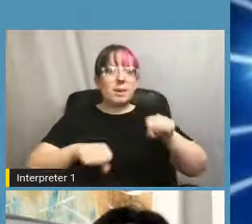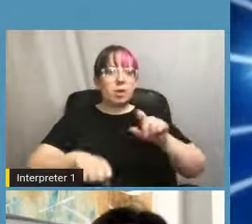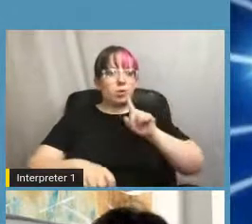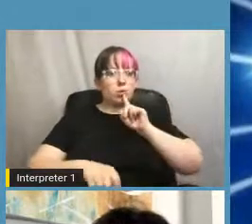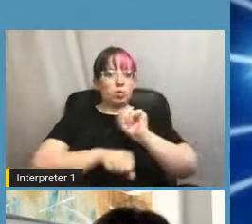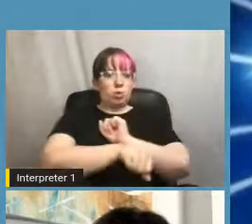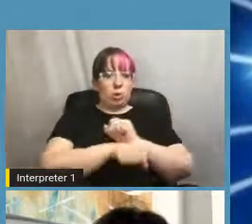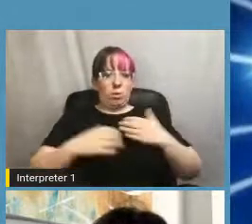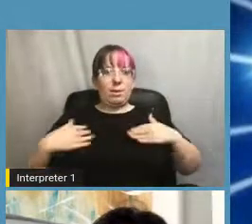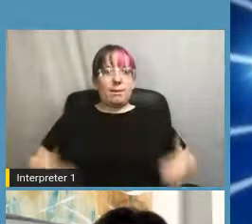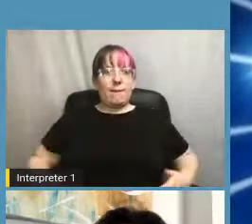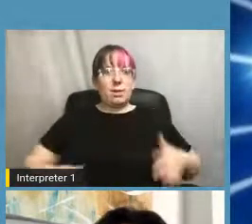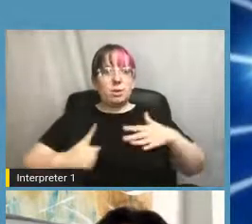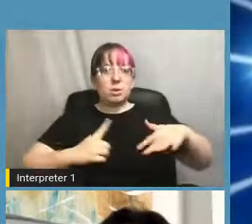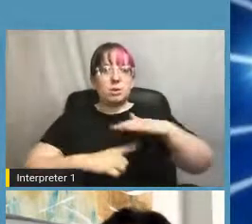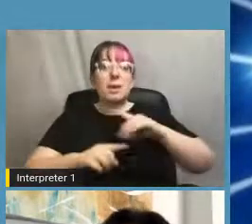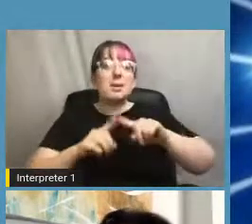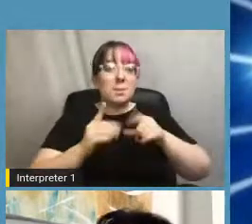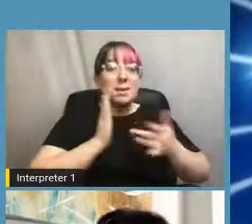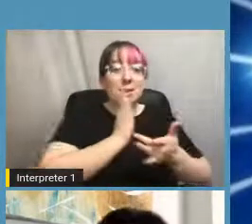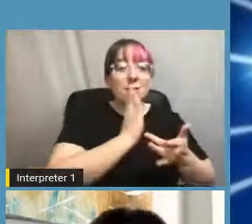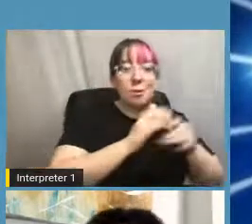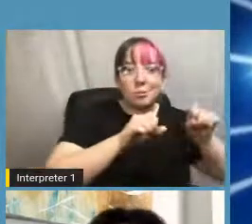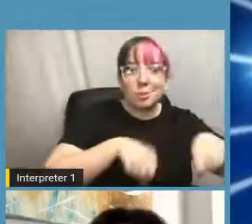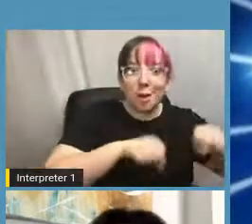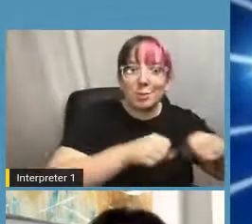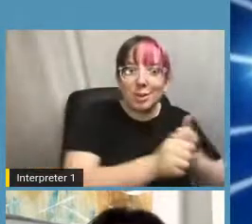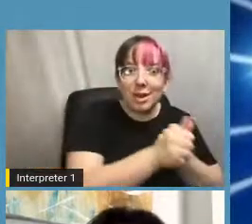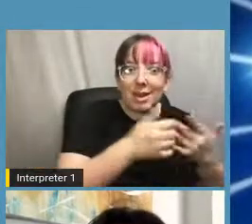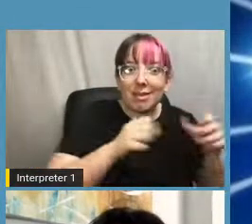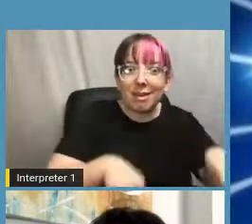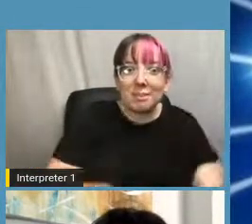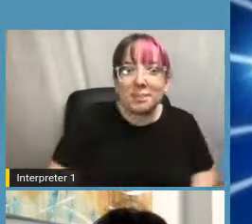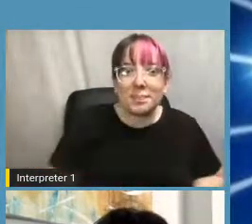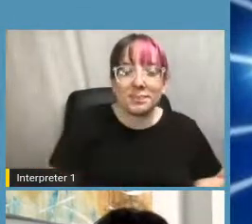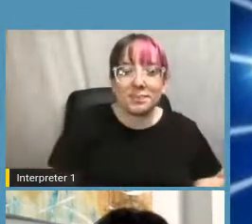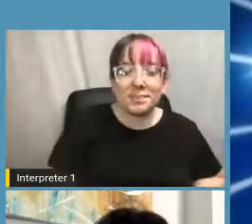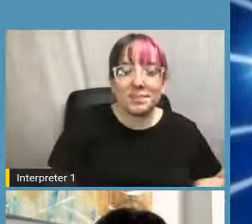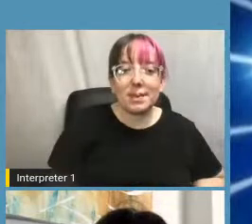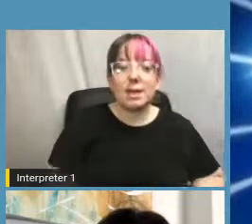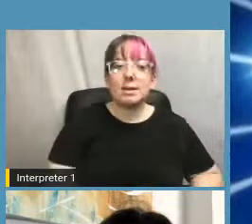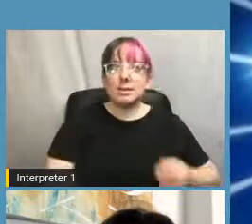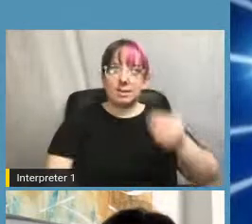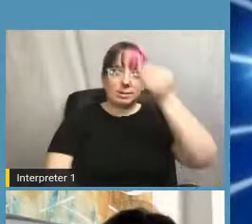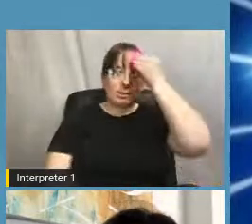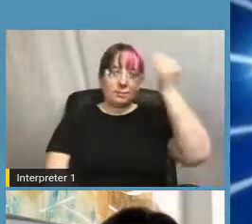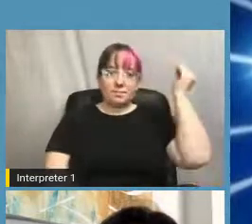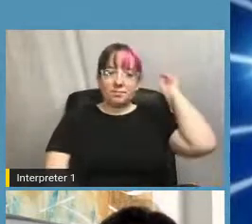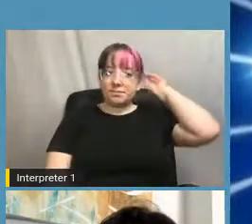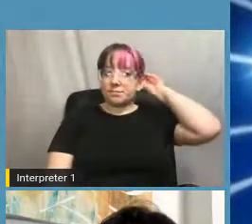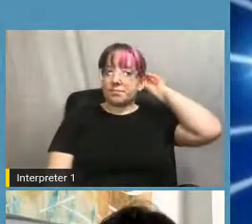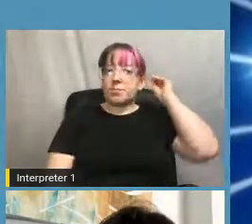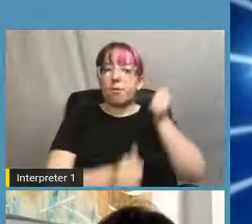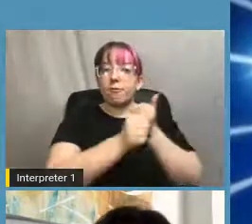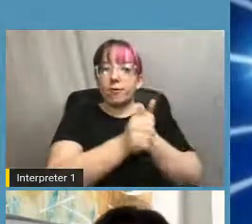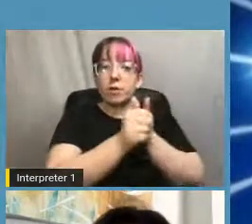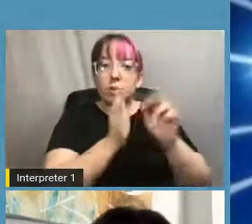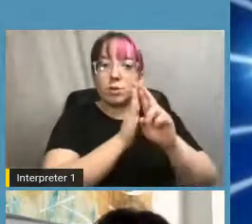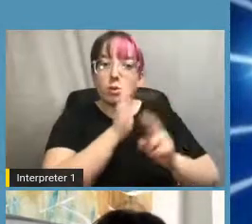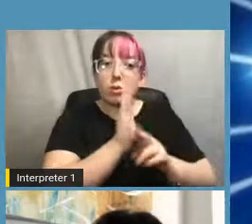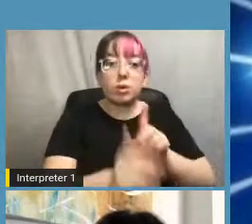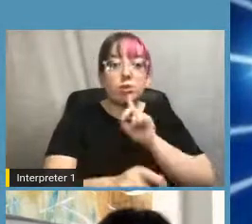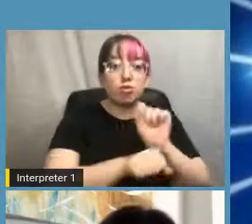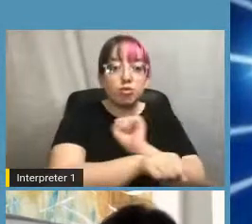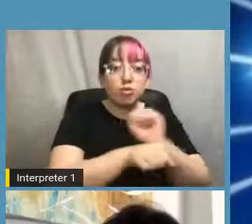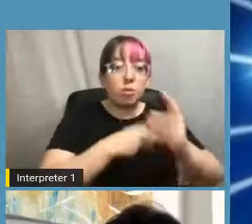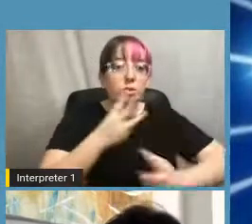all these things are things that you have to keep in mind when you're designing. You don't have to follow the rules of the real world or the